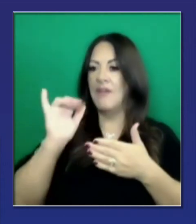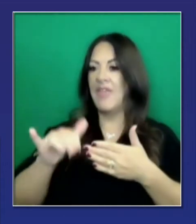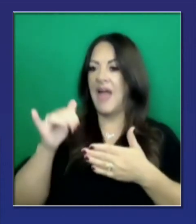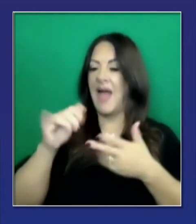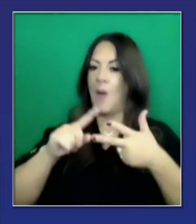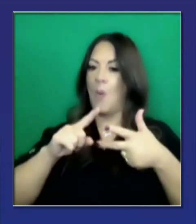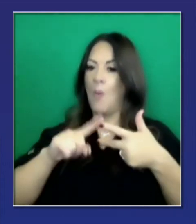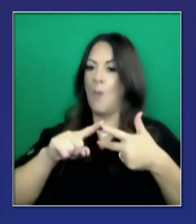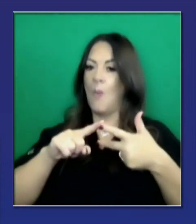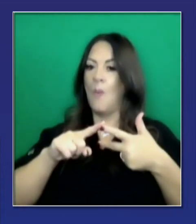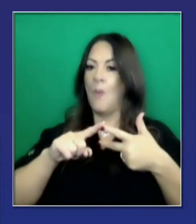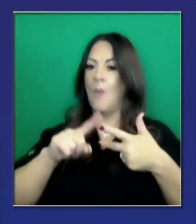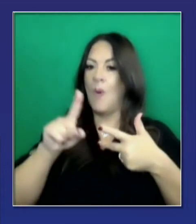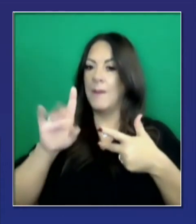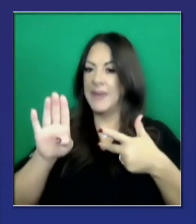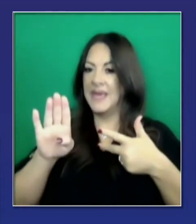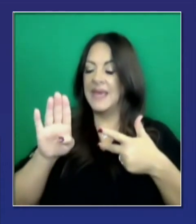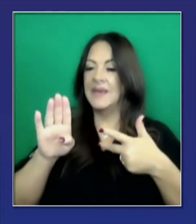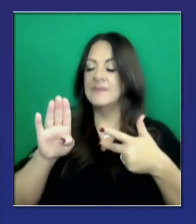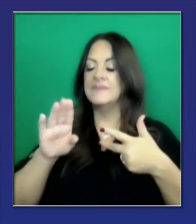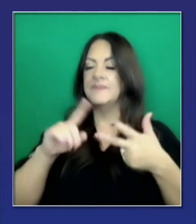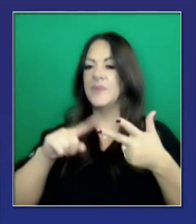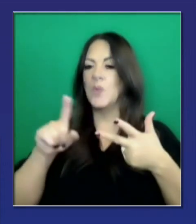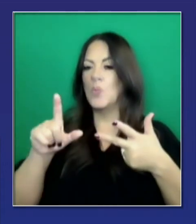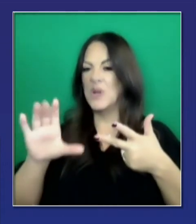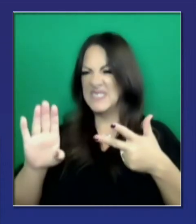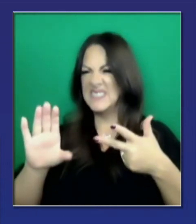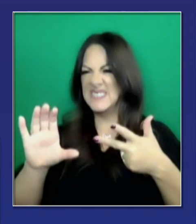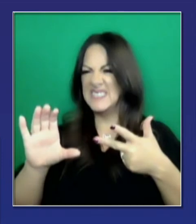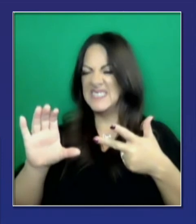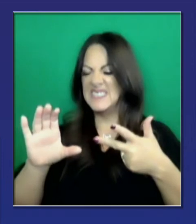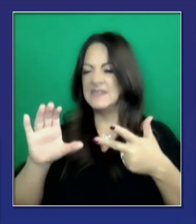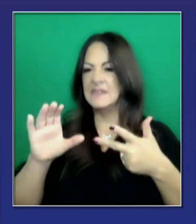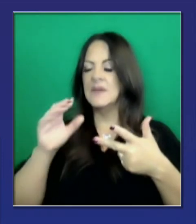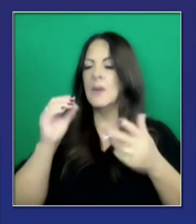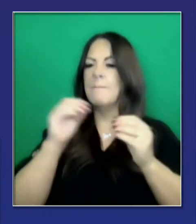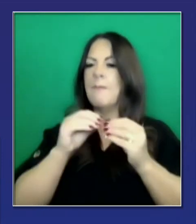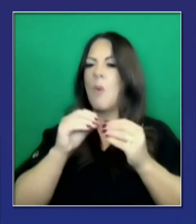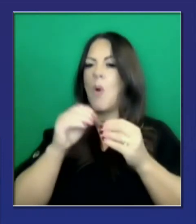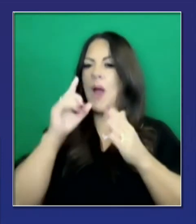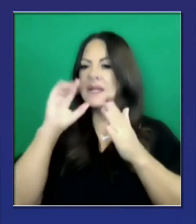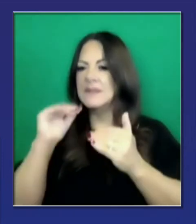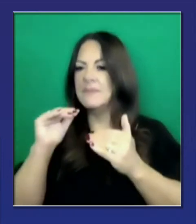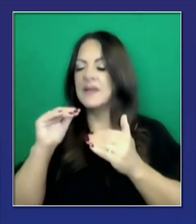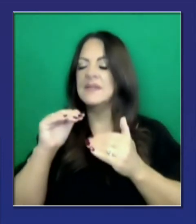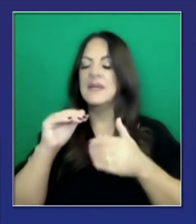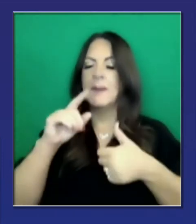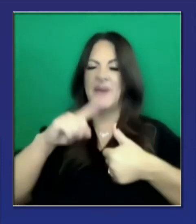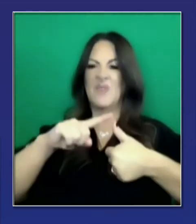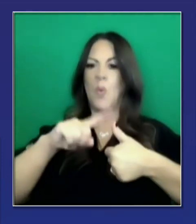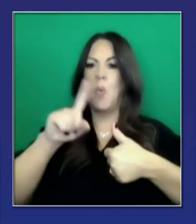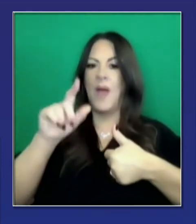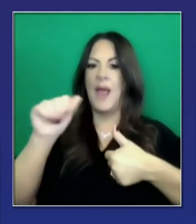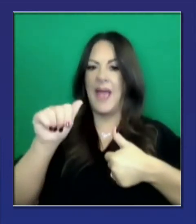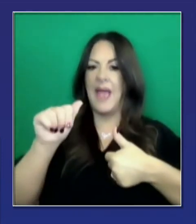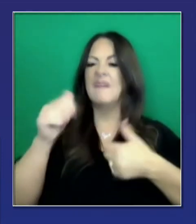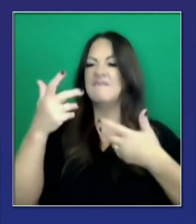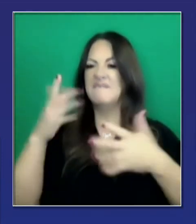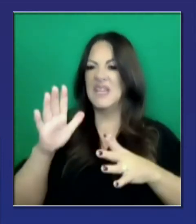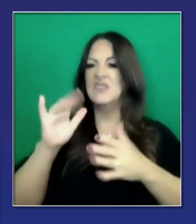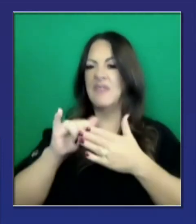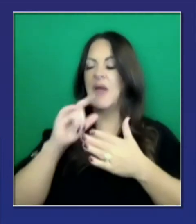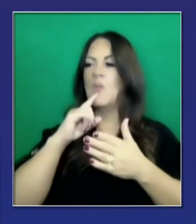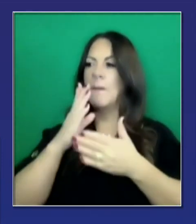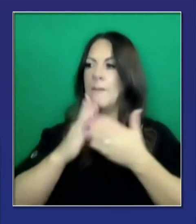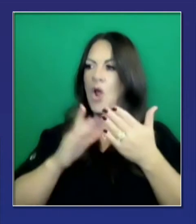Plan 1B and Plan 1C are very hotly anticipated, forgive the phrase. Everybody's wondering